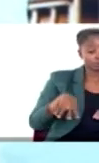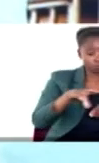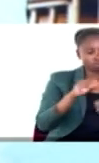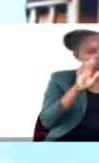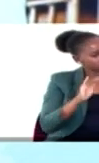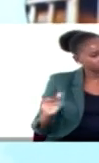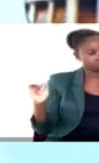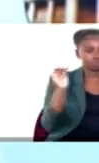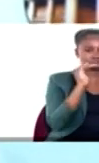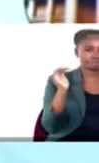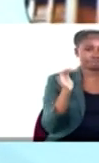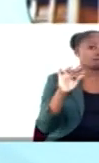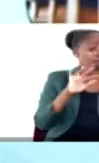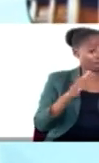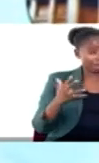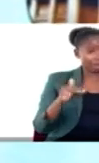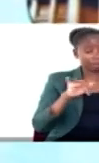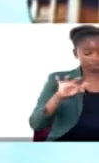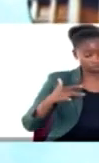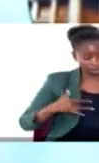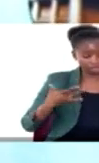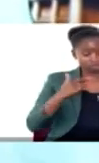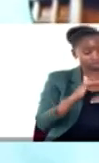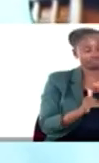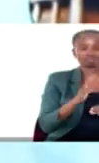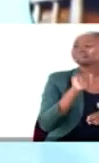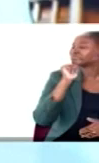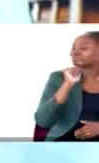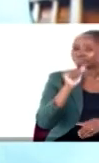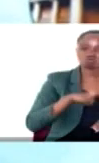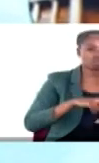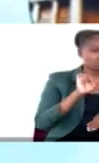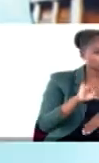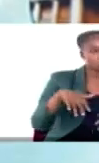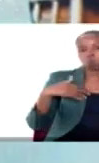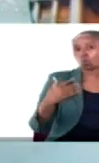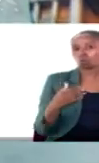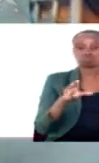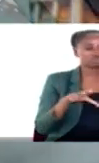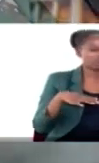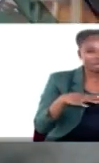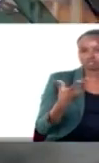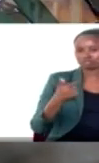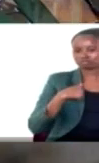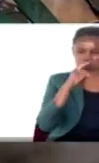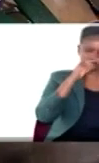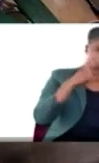equality in the way our people live, regardless of race, class,